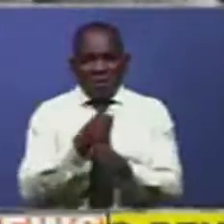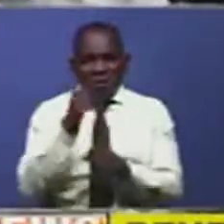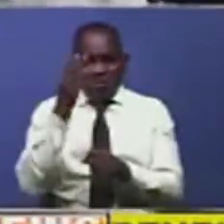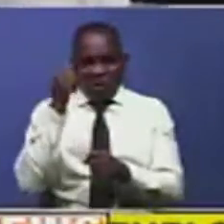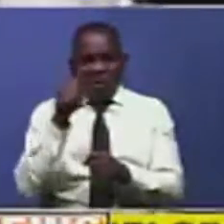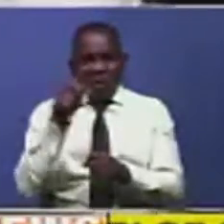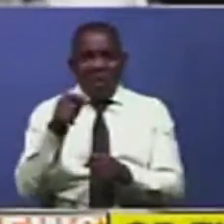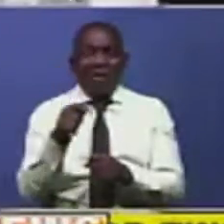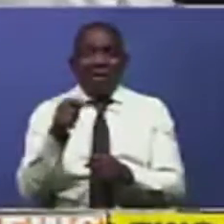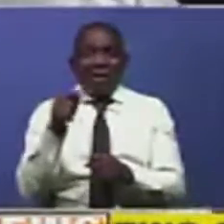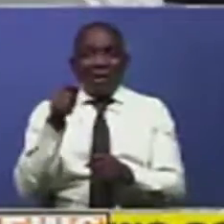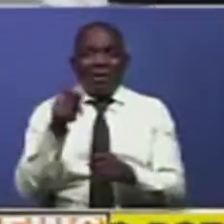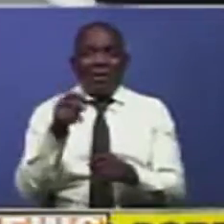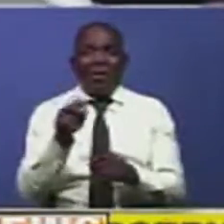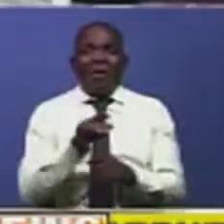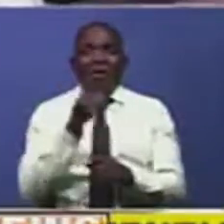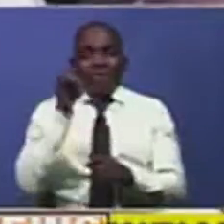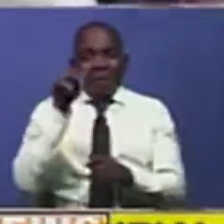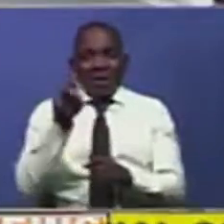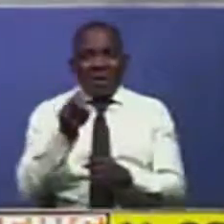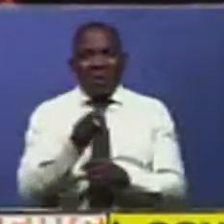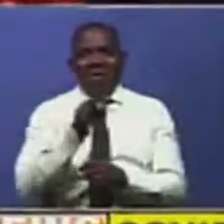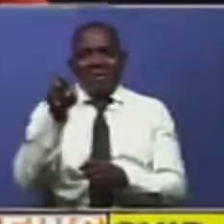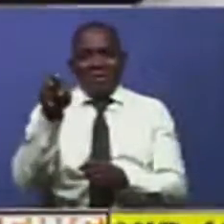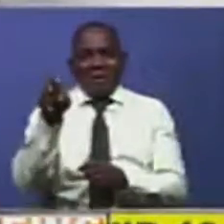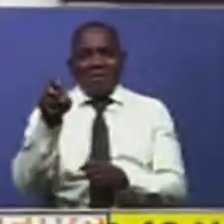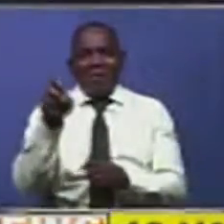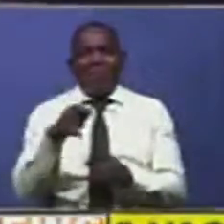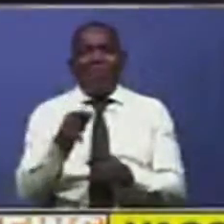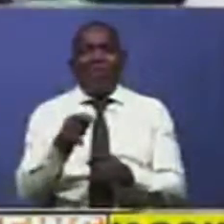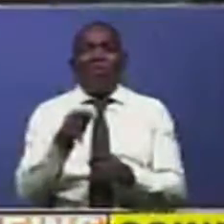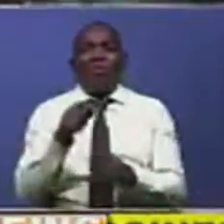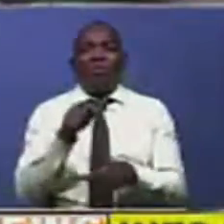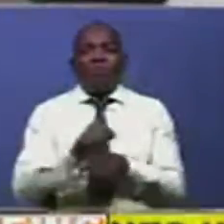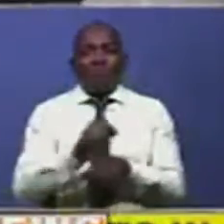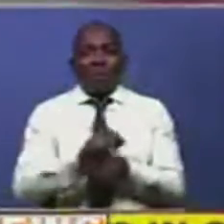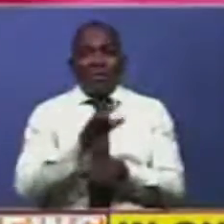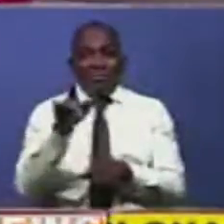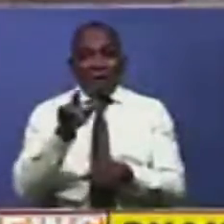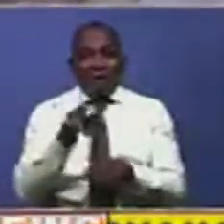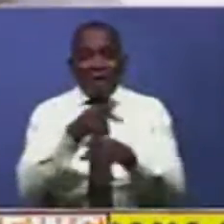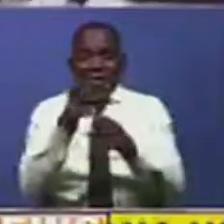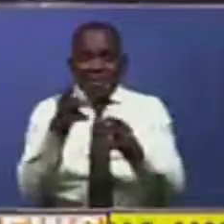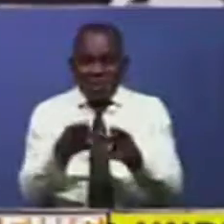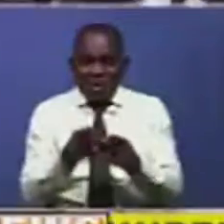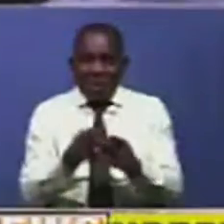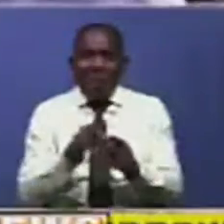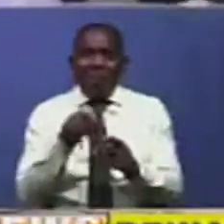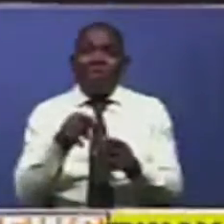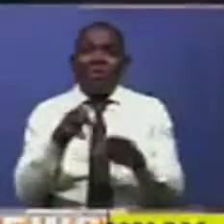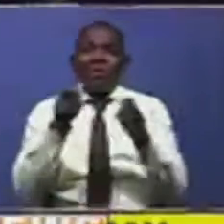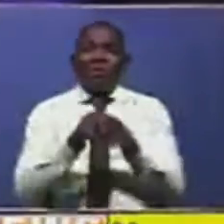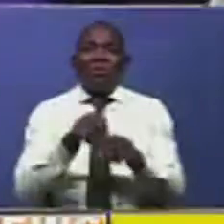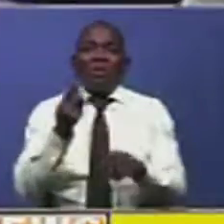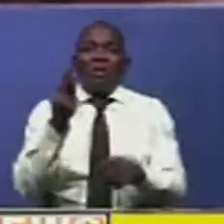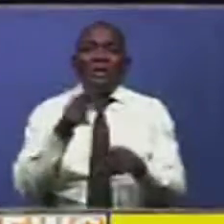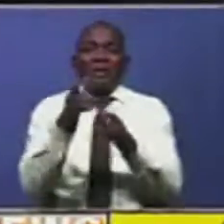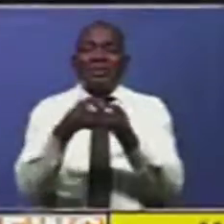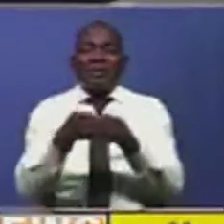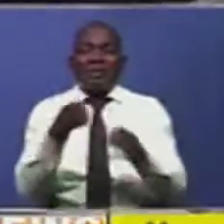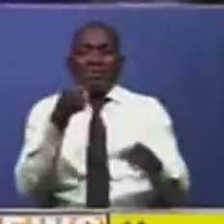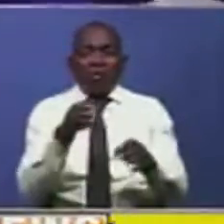is because the legislator is out of the country on parliamentary duties. The case was called at an issue district court on